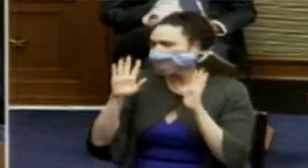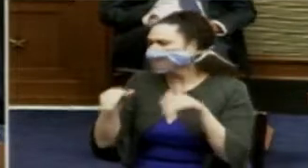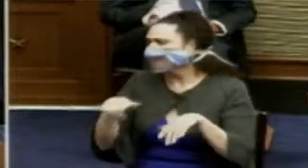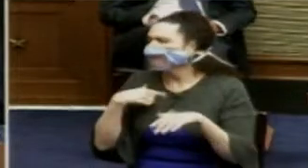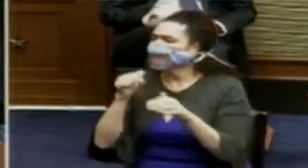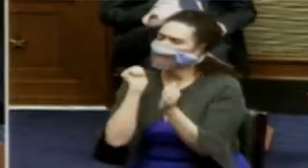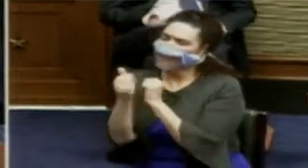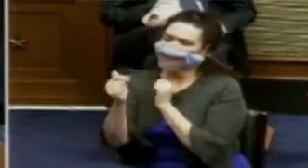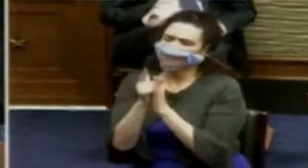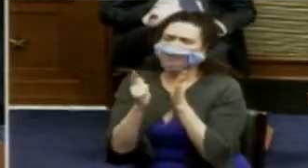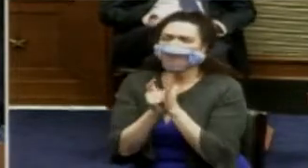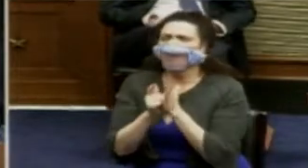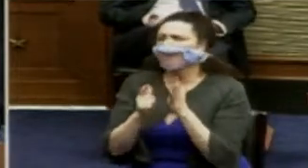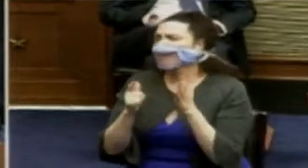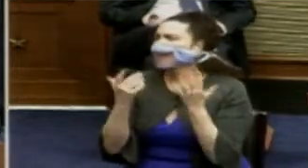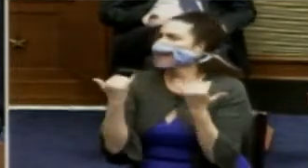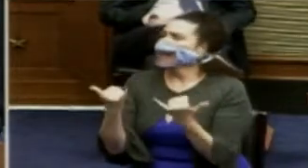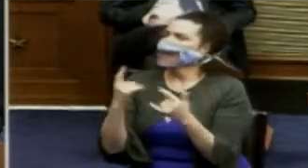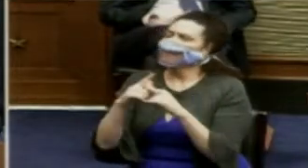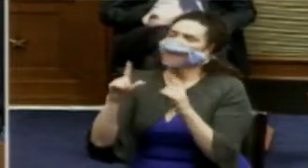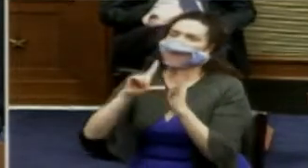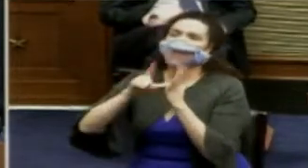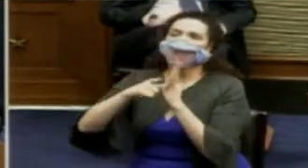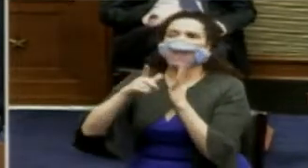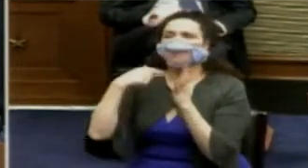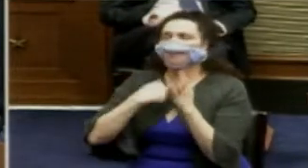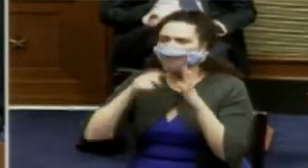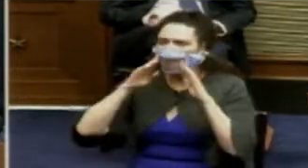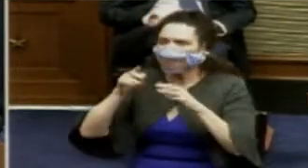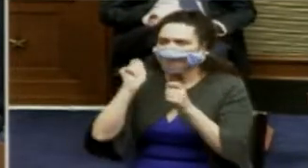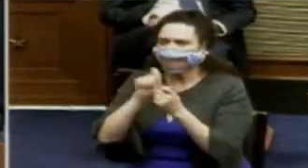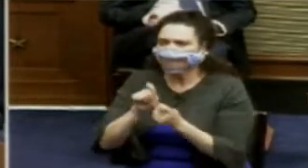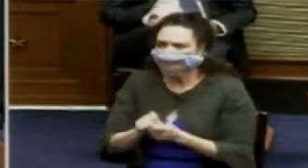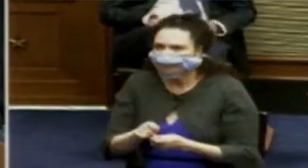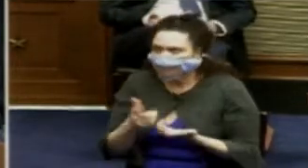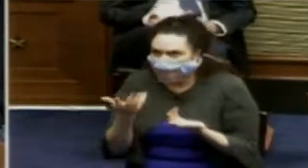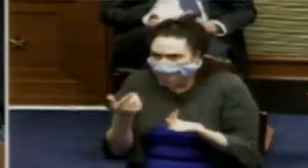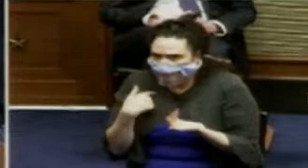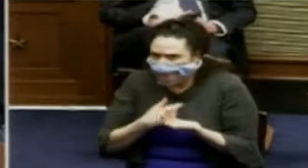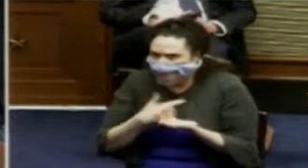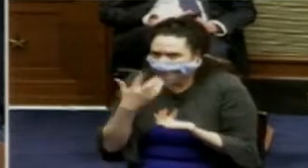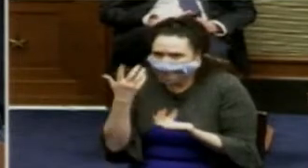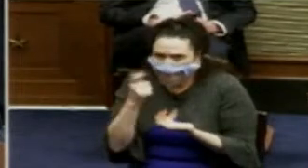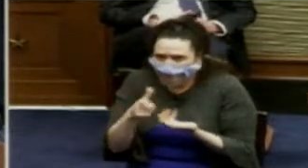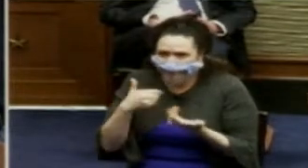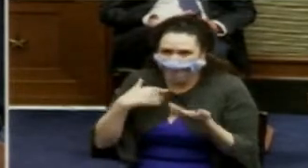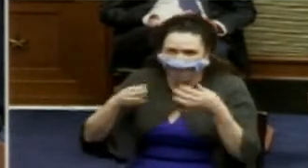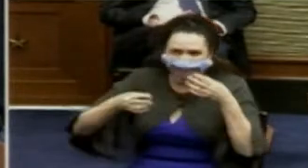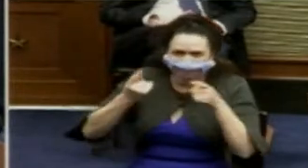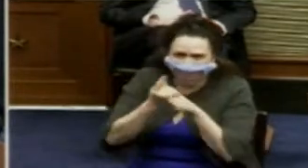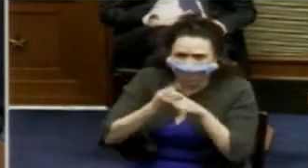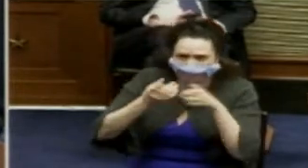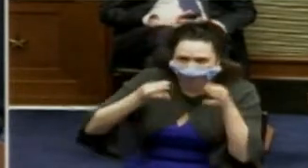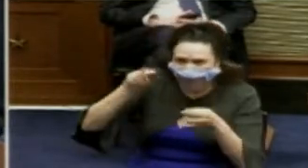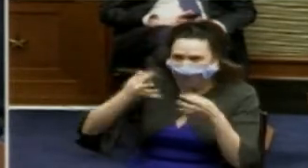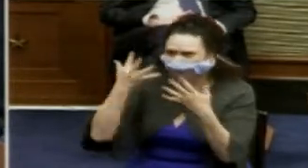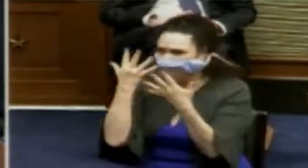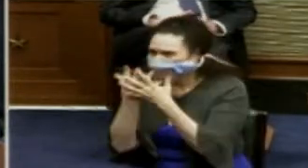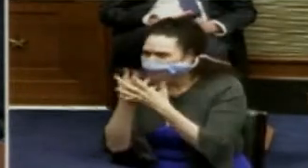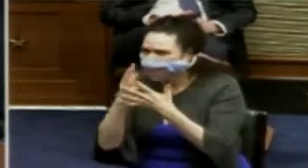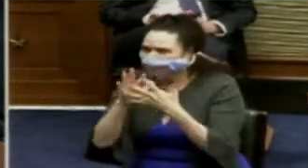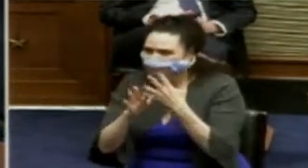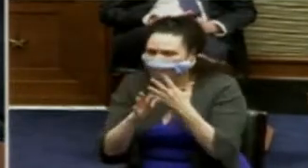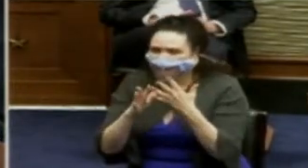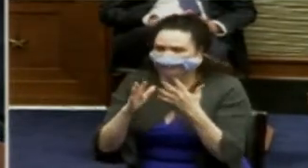approach, especially with regards to funding for courts and prisoners. There's no question that years of litigation, nearly